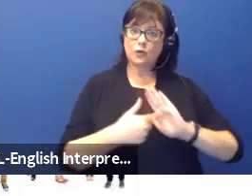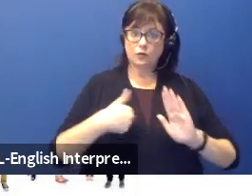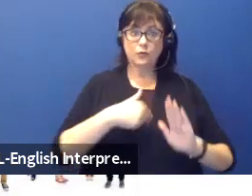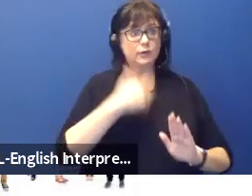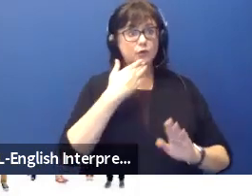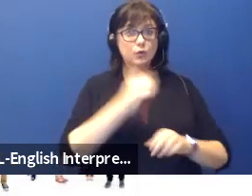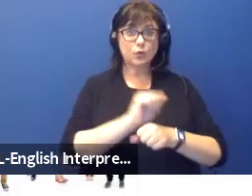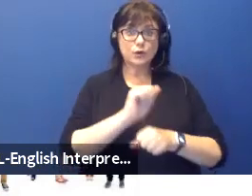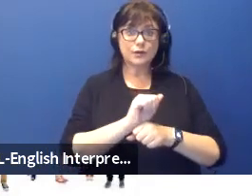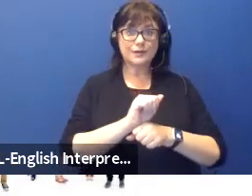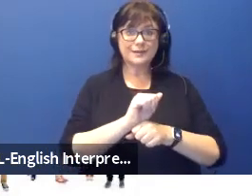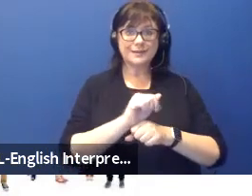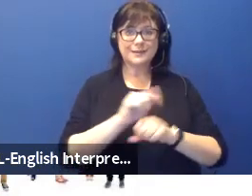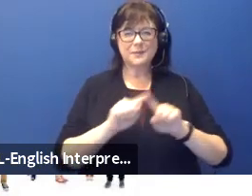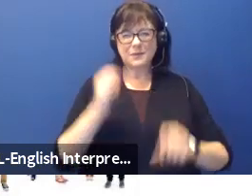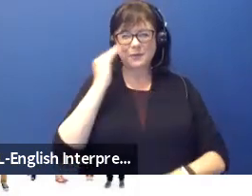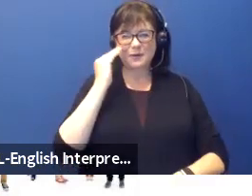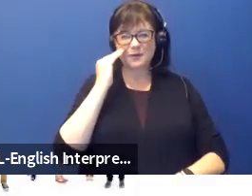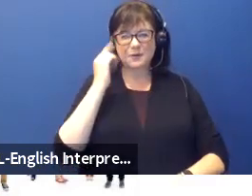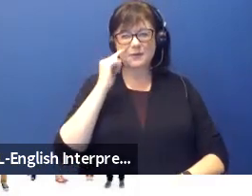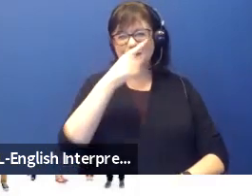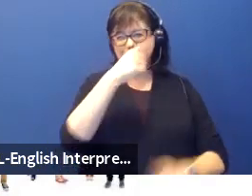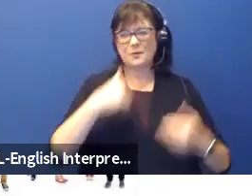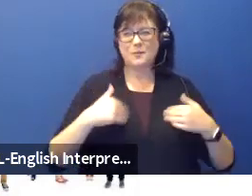doesn't count in terms of our scorecard with the ministry.